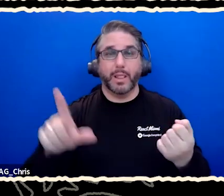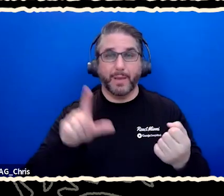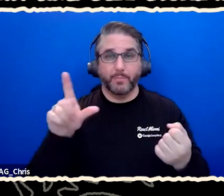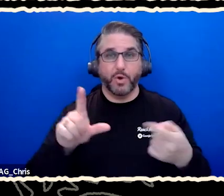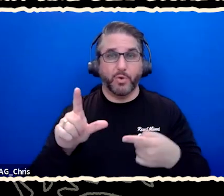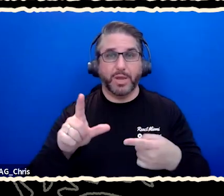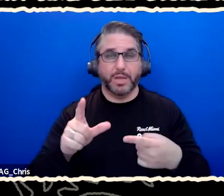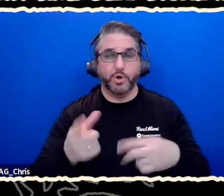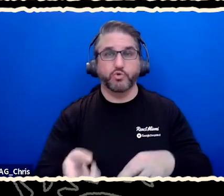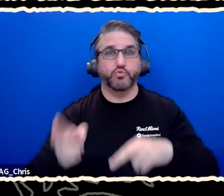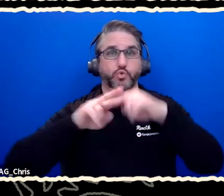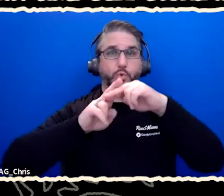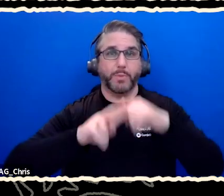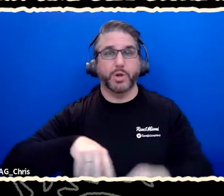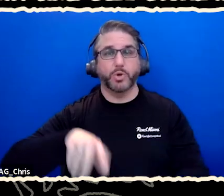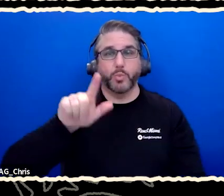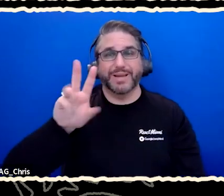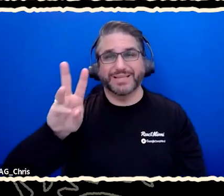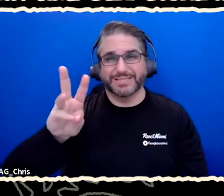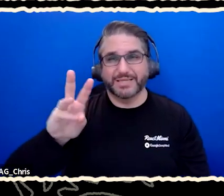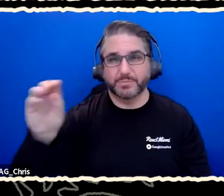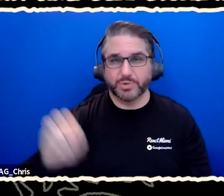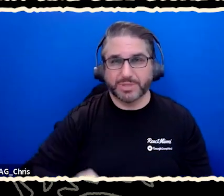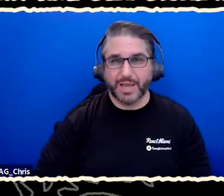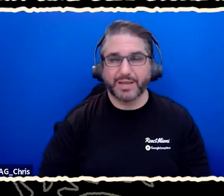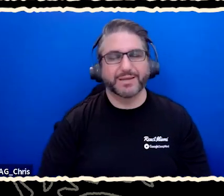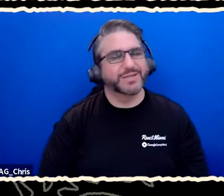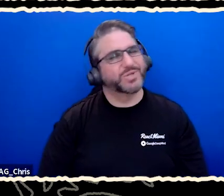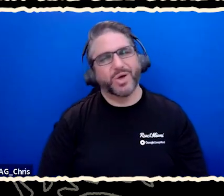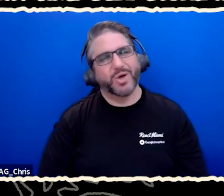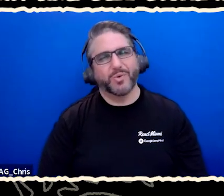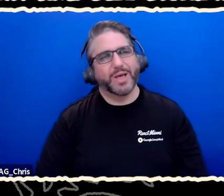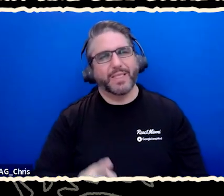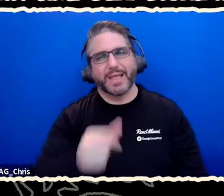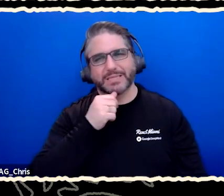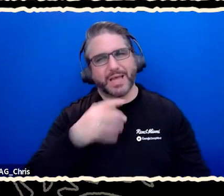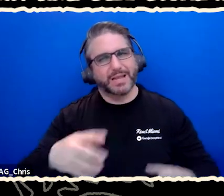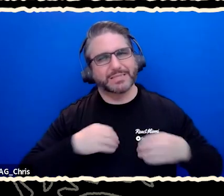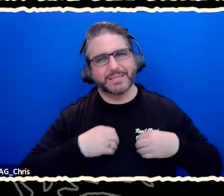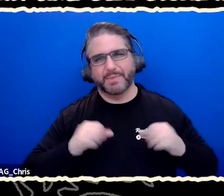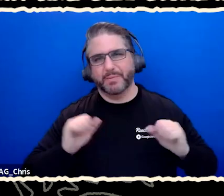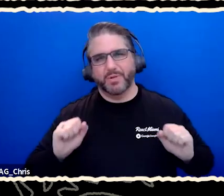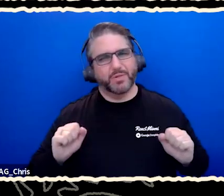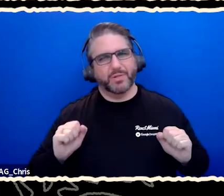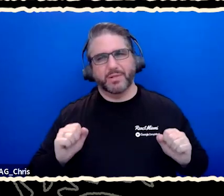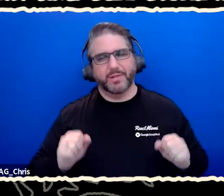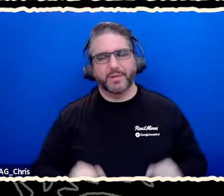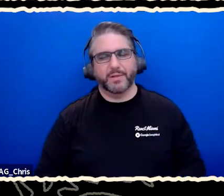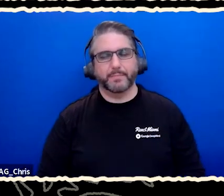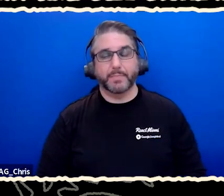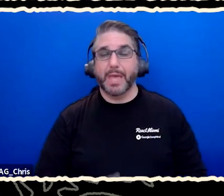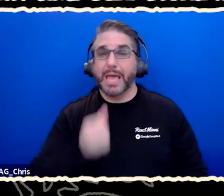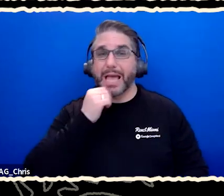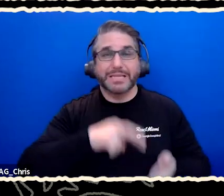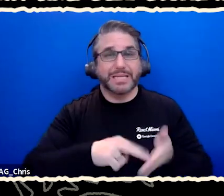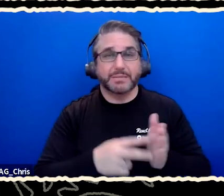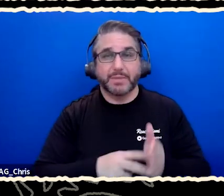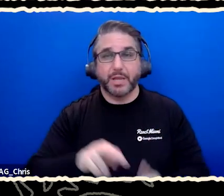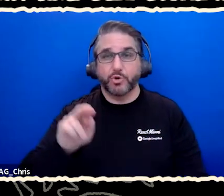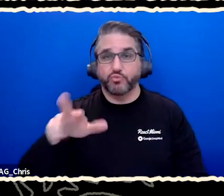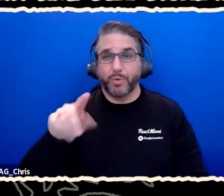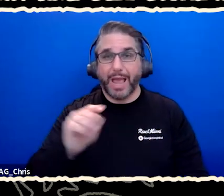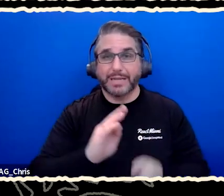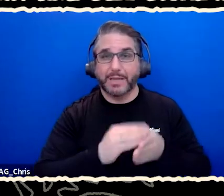library grew by 26%. So this basically wasn't acceptable for us. But I'm not saying React compiler is